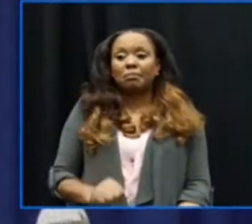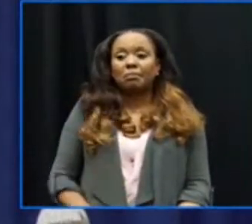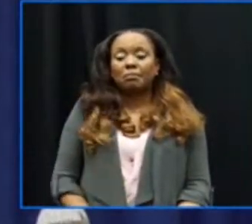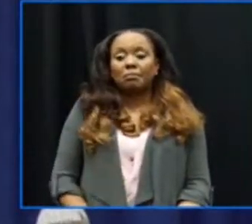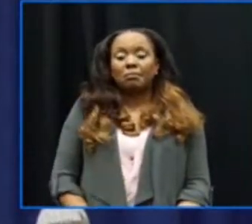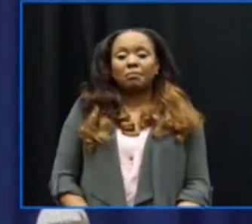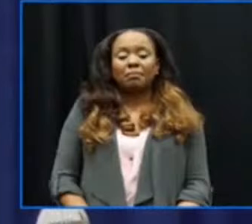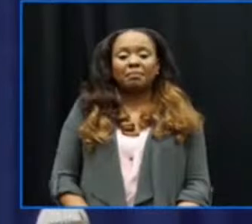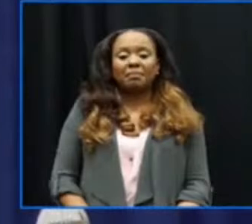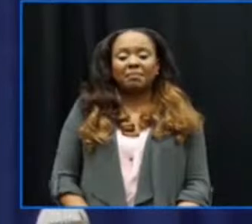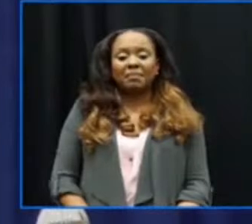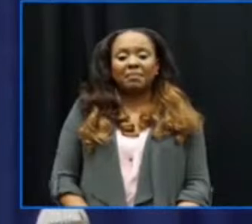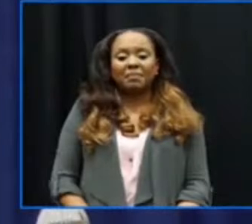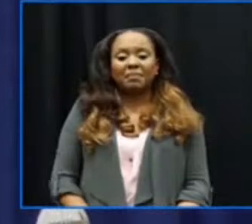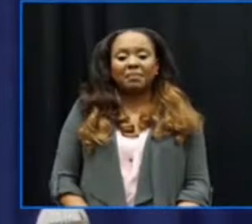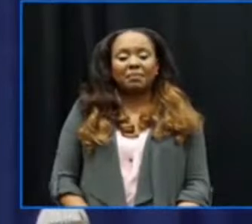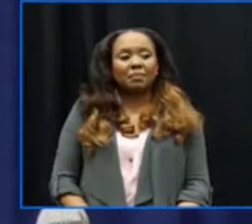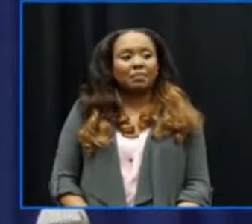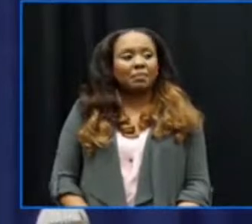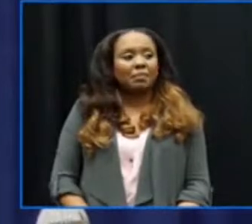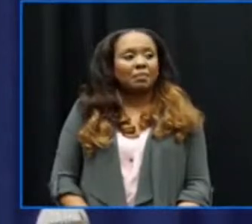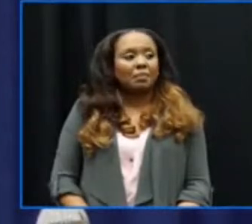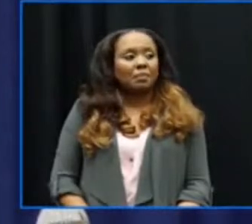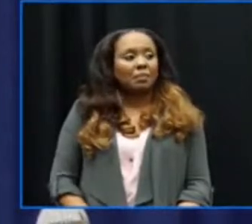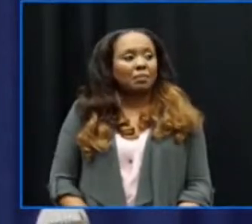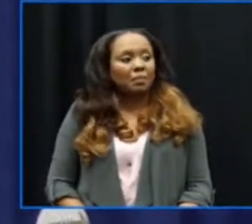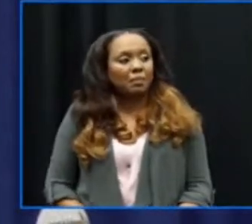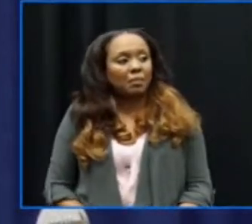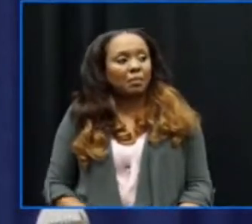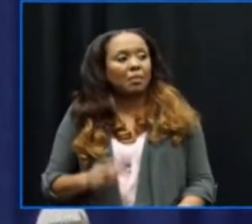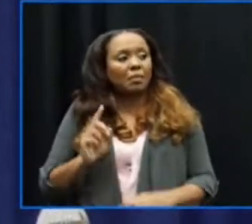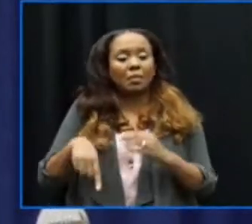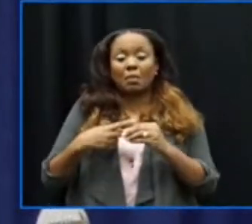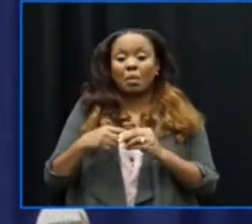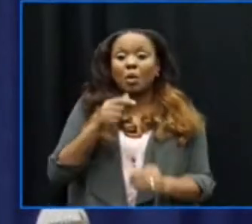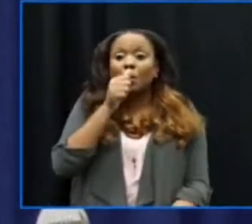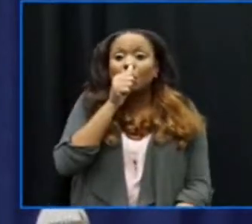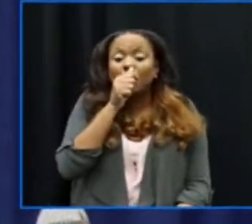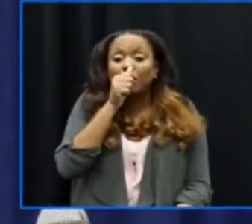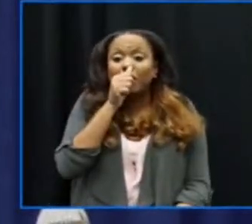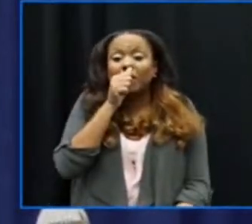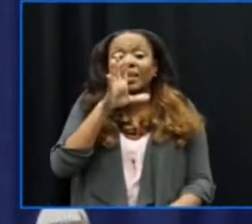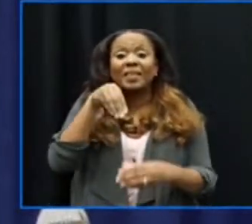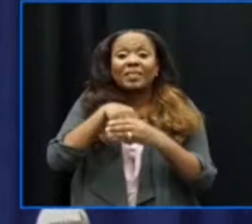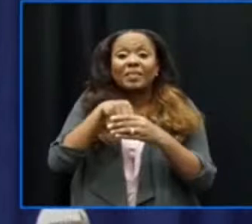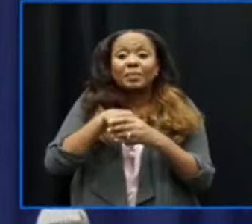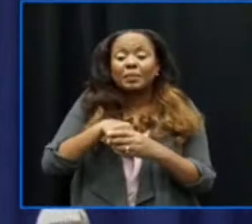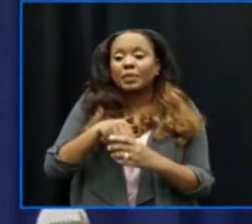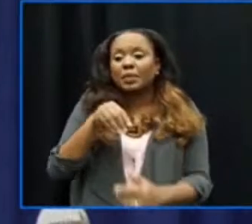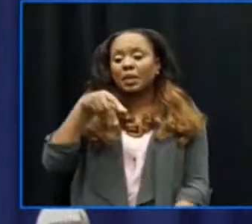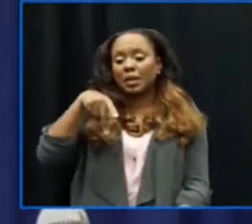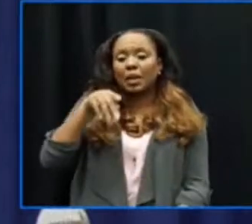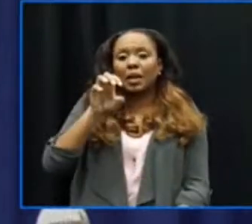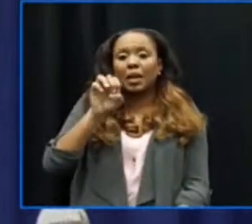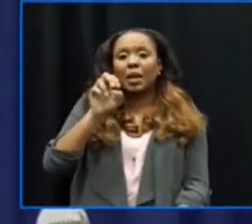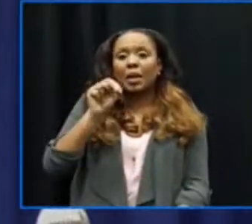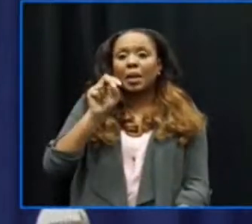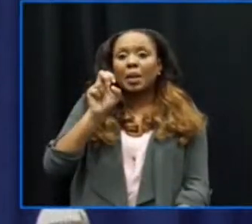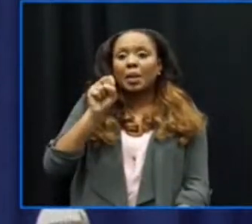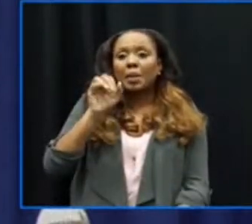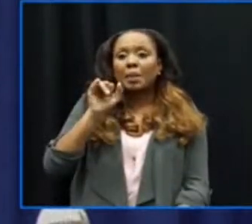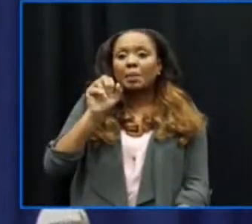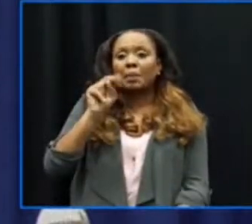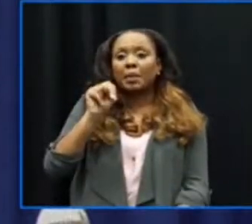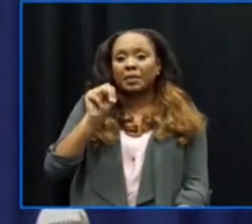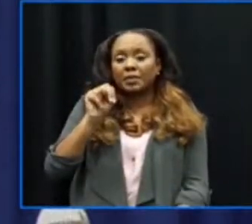re-incentivize the involvement in private pension schemes once more through fiscal incentives or through other means.